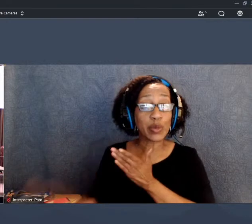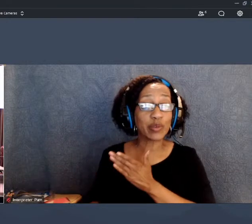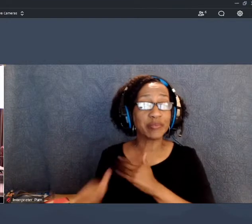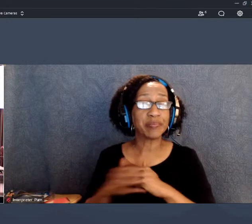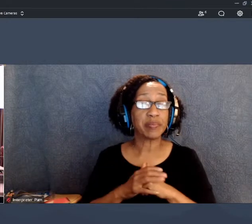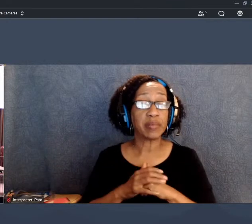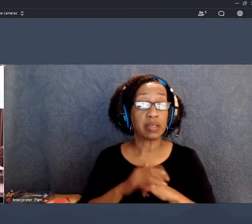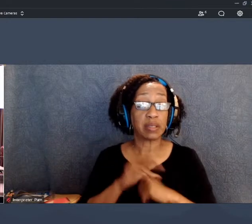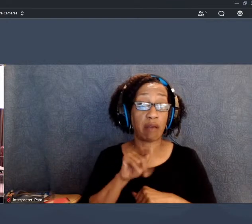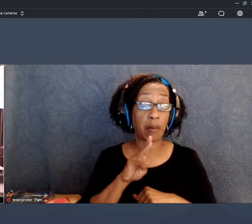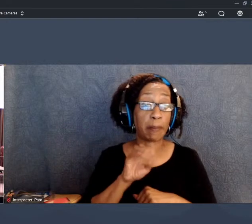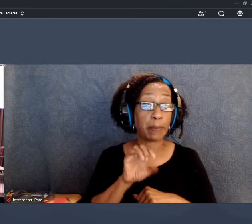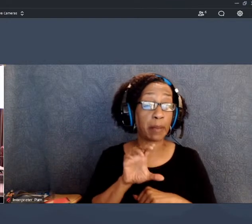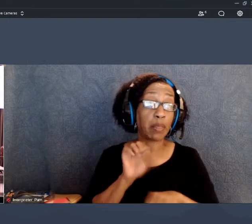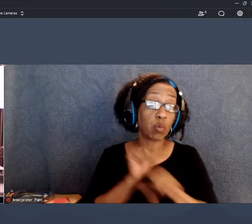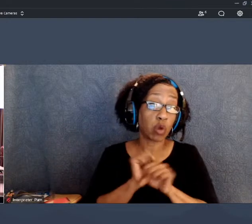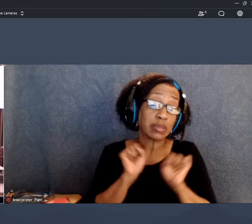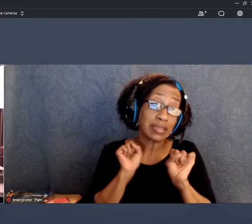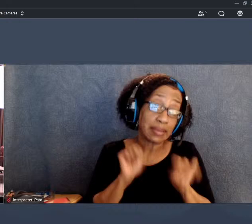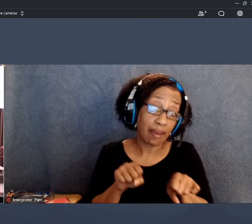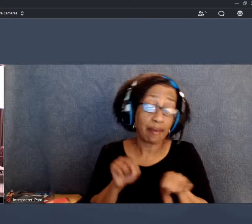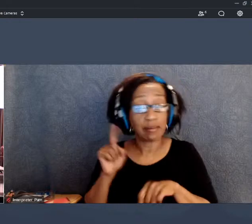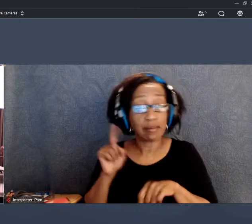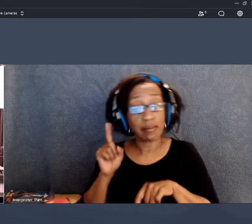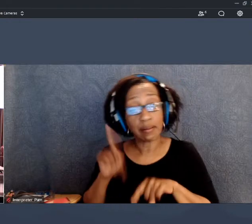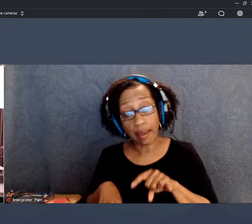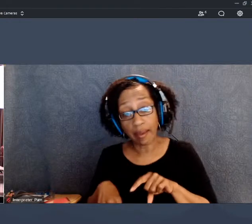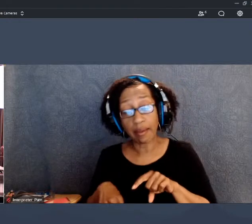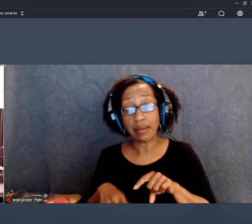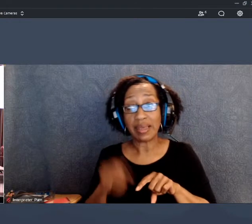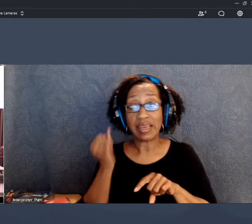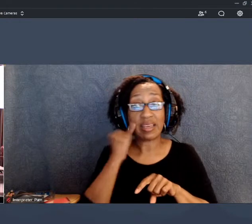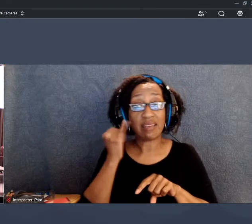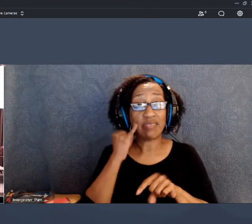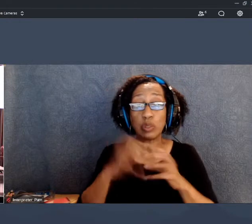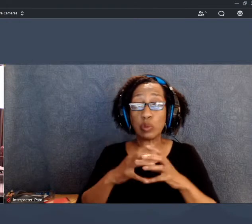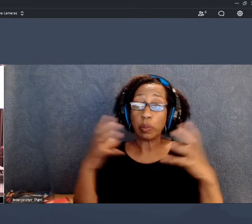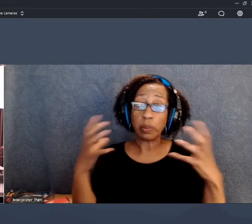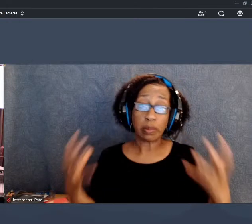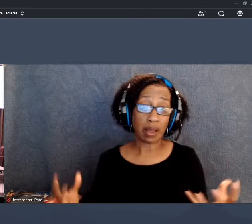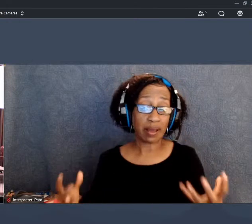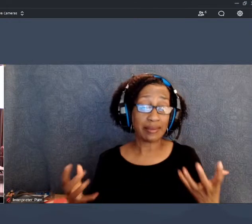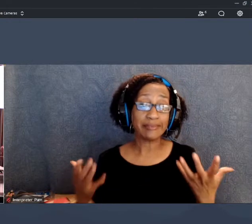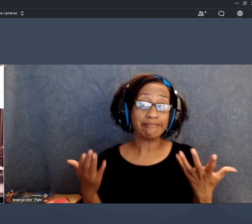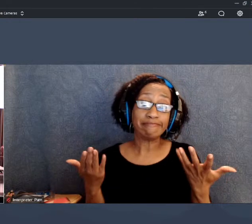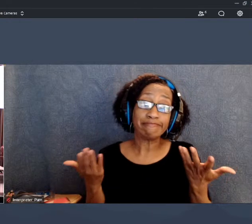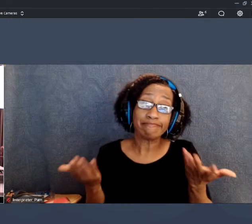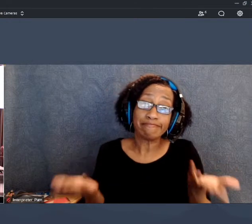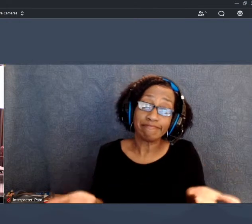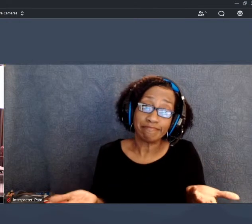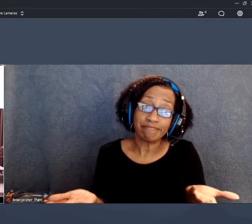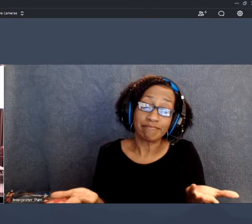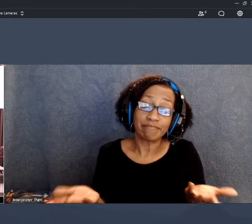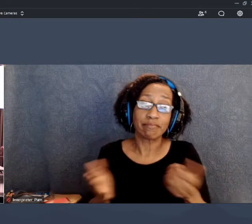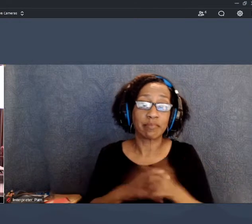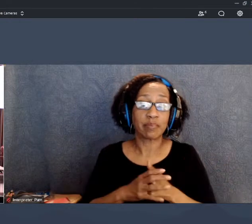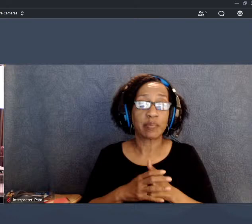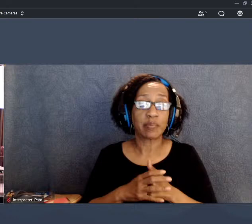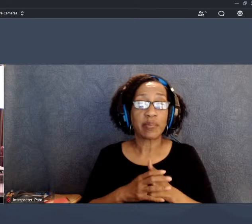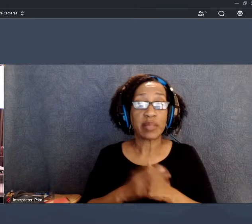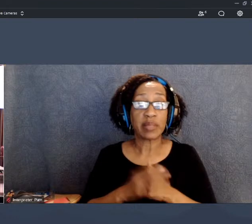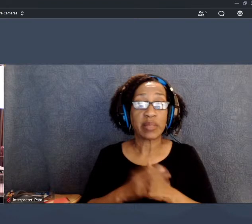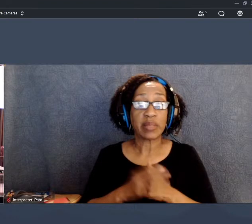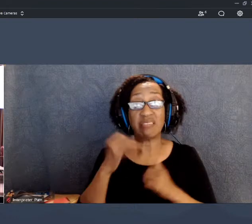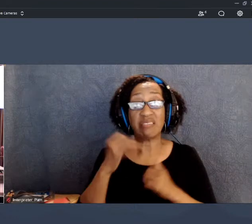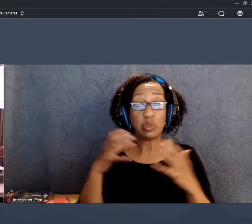Works can do it or not, whether the volume is too big, that's going to be there anyway. I mean, if it's too big, they won't be